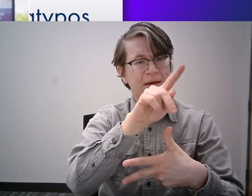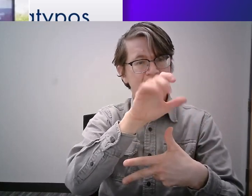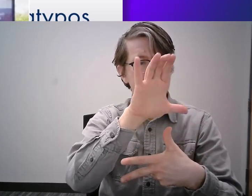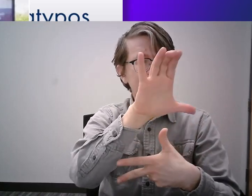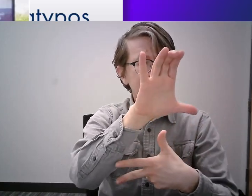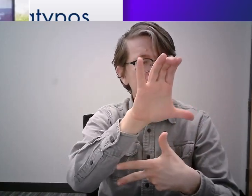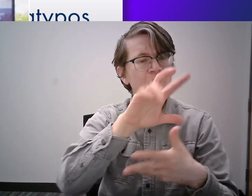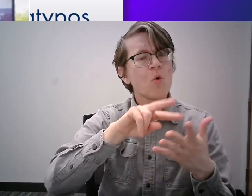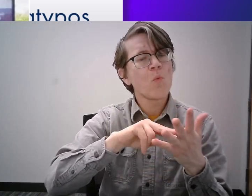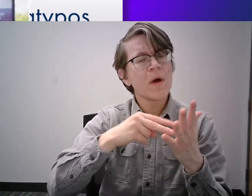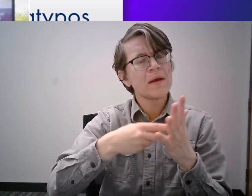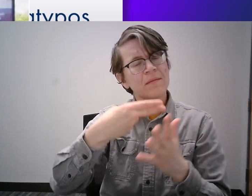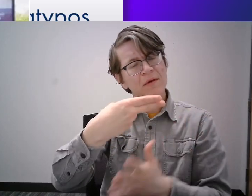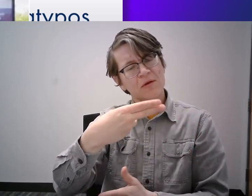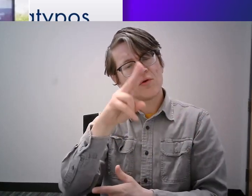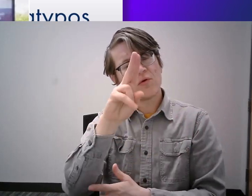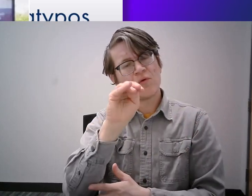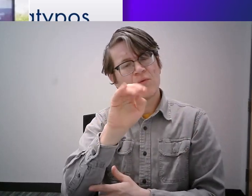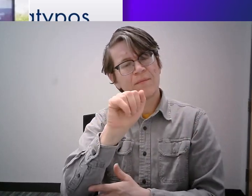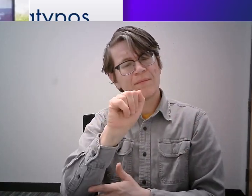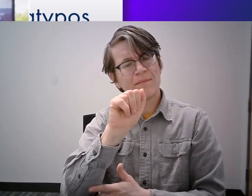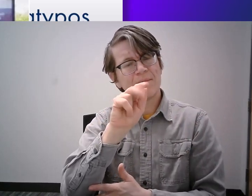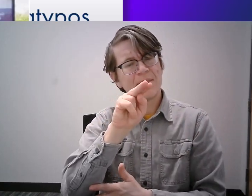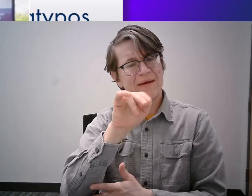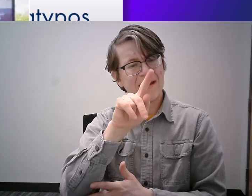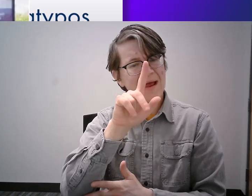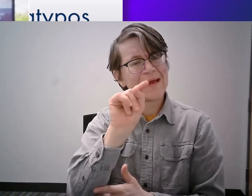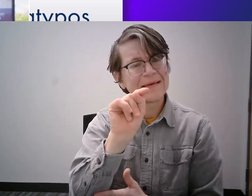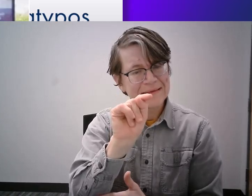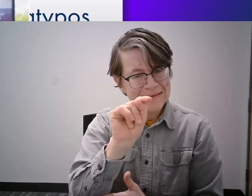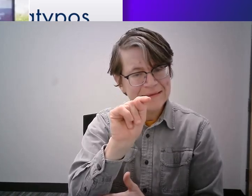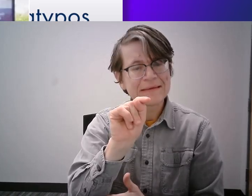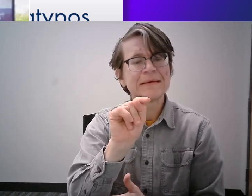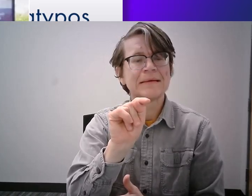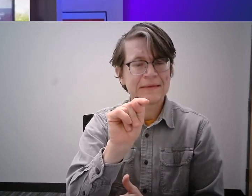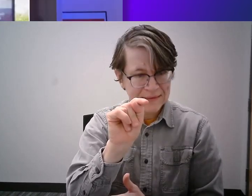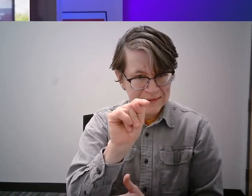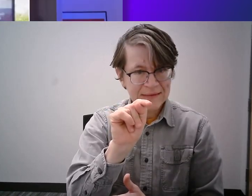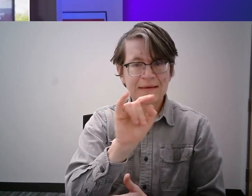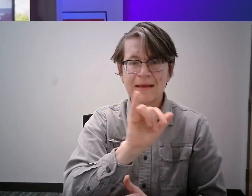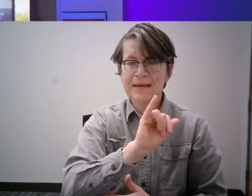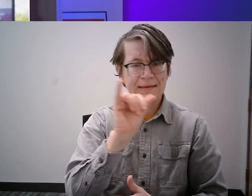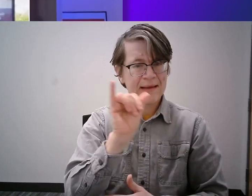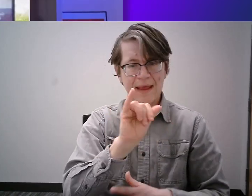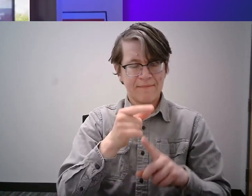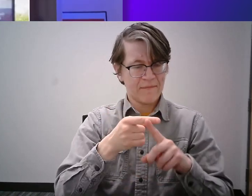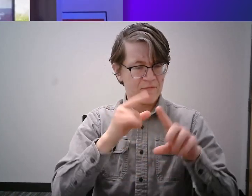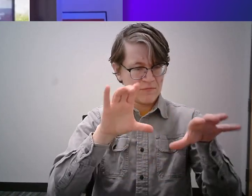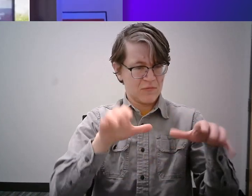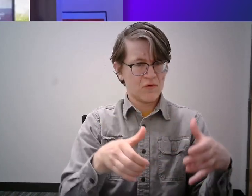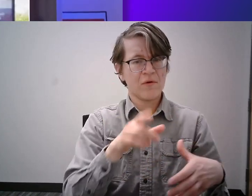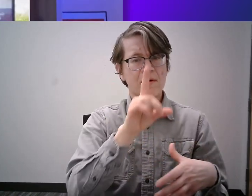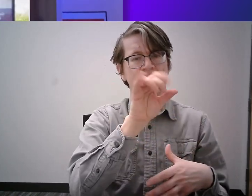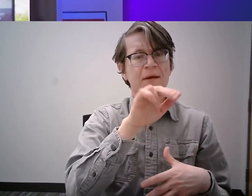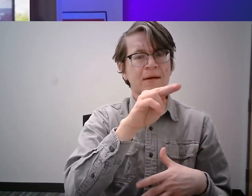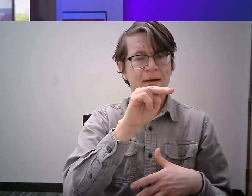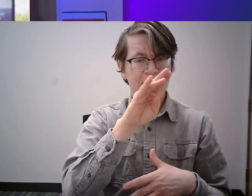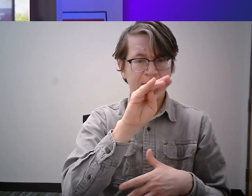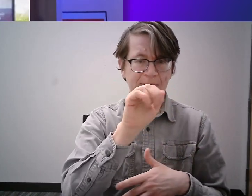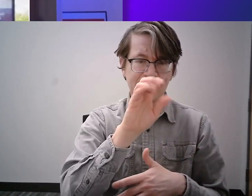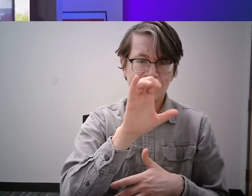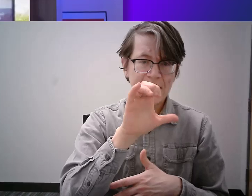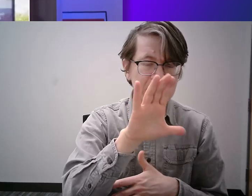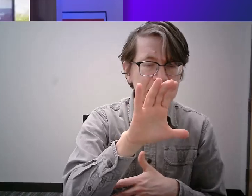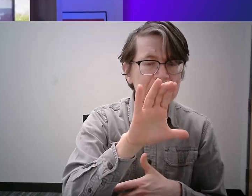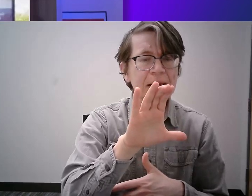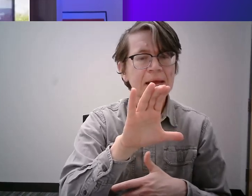a humanist shape? All the things that define our dynamic form model, like open shapes, slight angle. Now